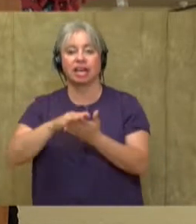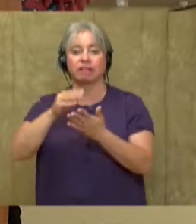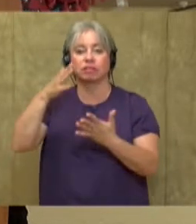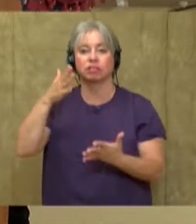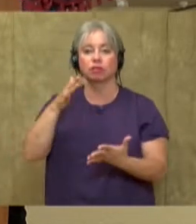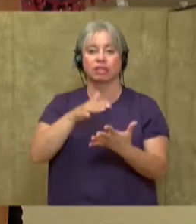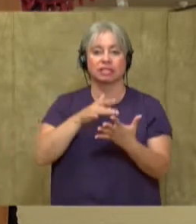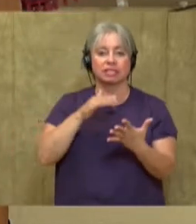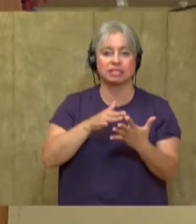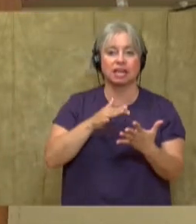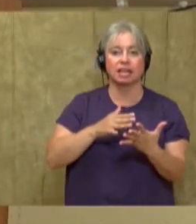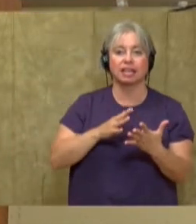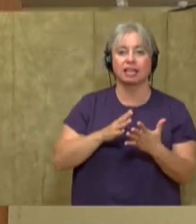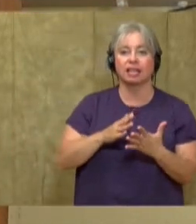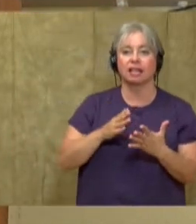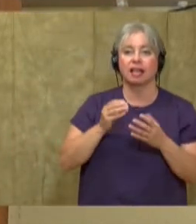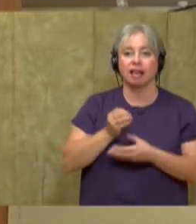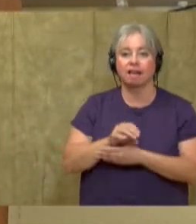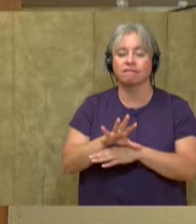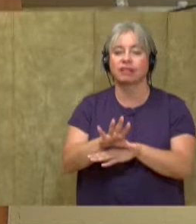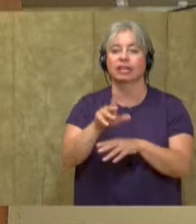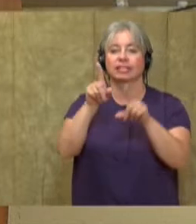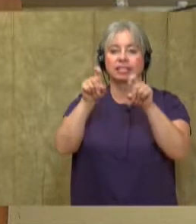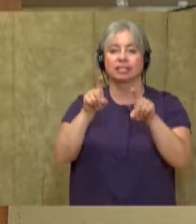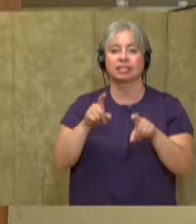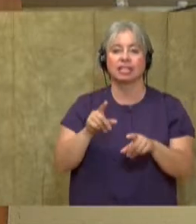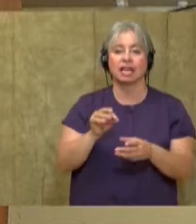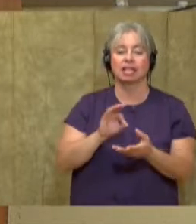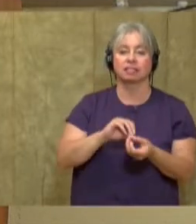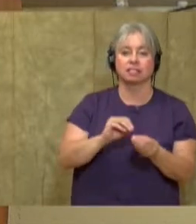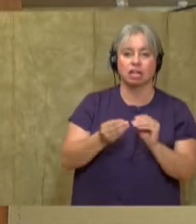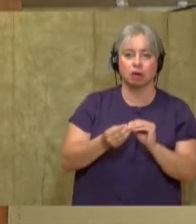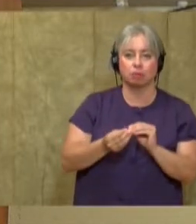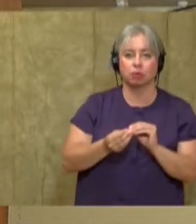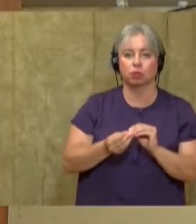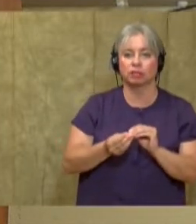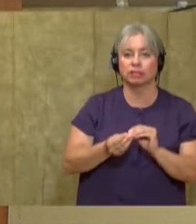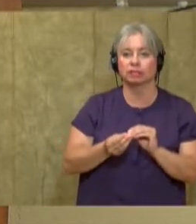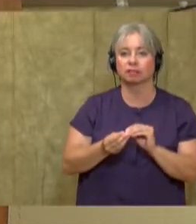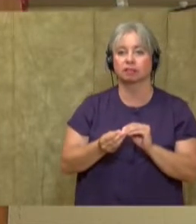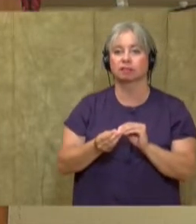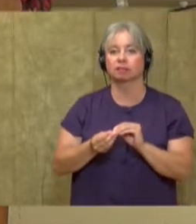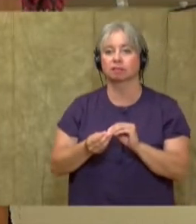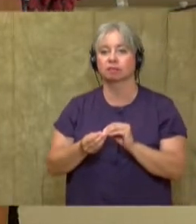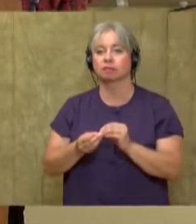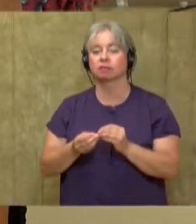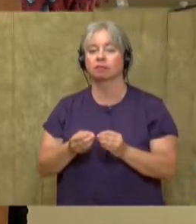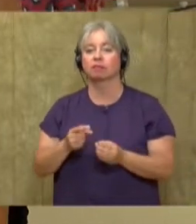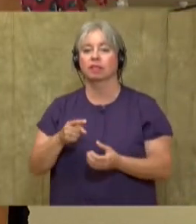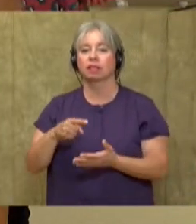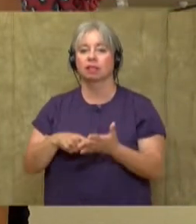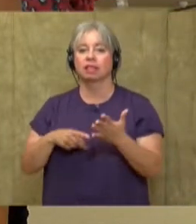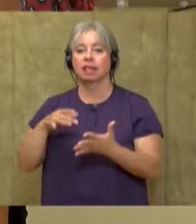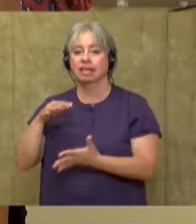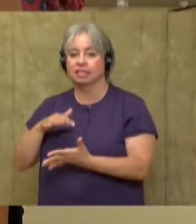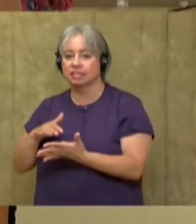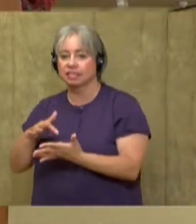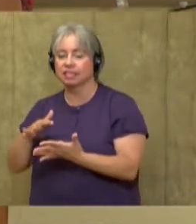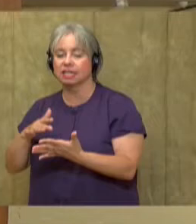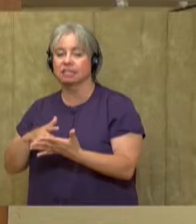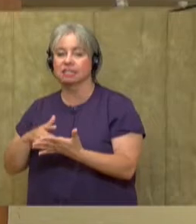below, it says what kind of relationship between the class study time and the test scores is shown on the scatter plot. So again, we're looking